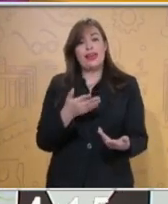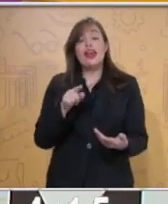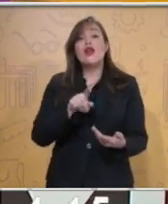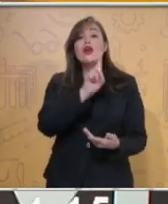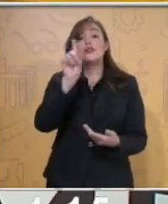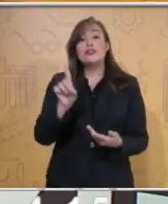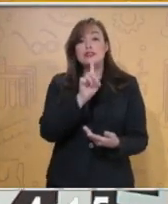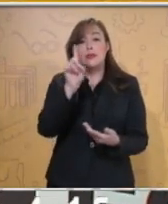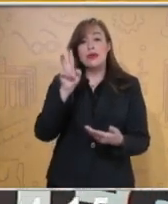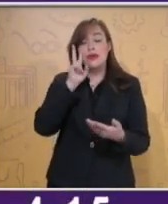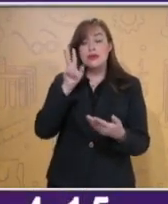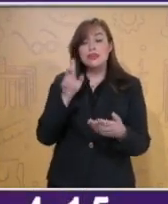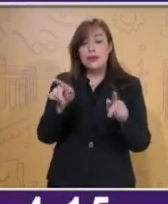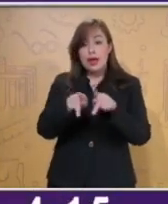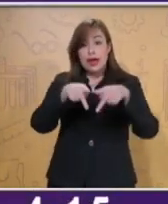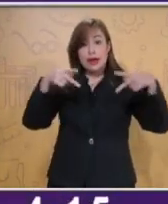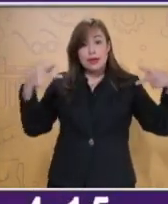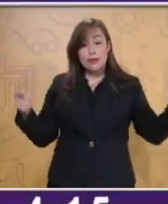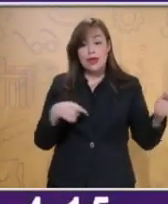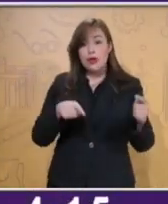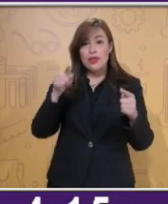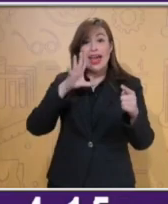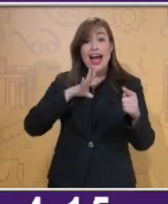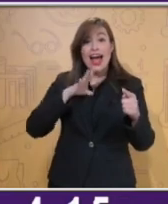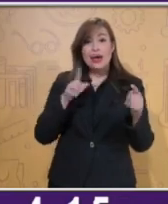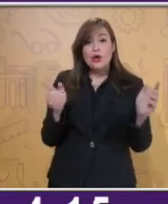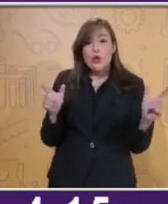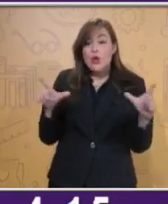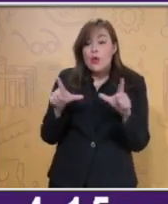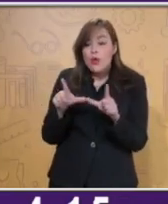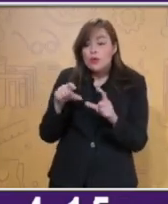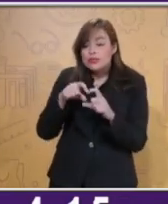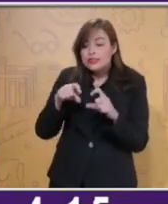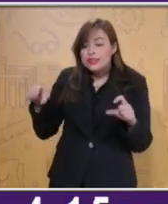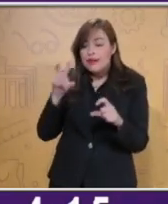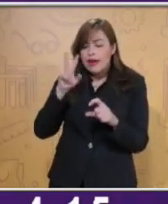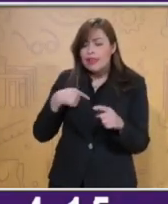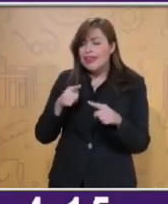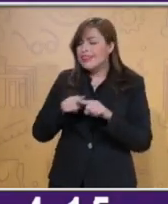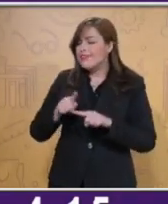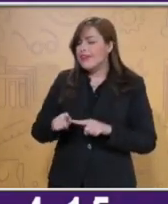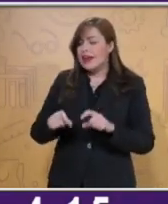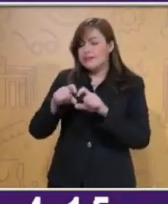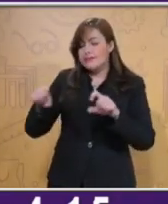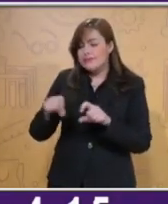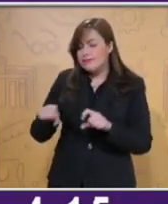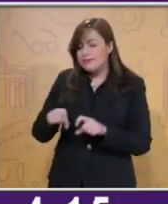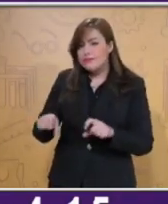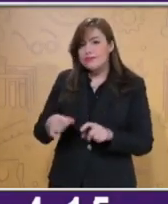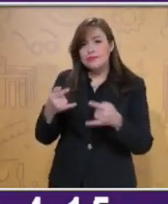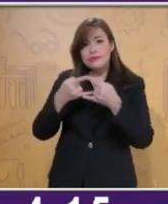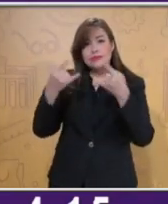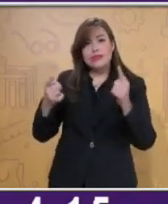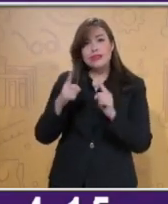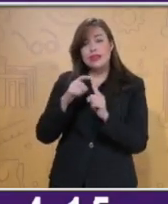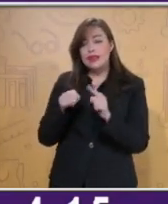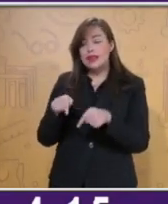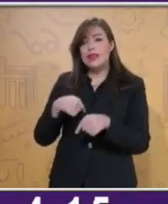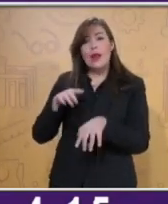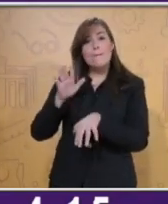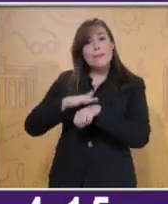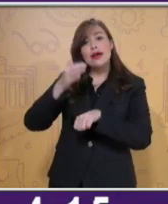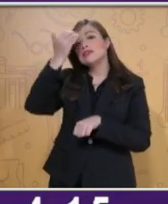Sundays, you can find a section, a special section, in which you can find a lot of comic strips about different characters, the most